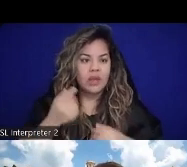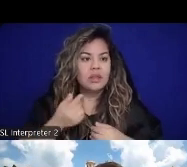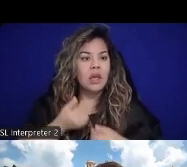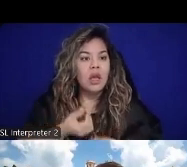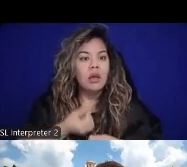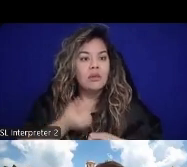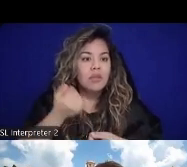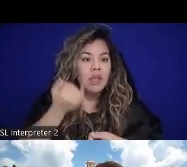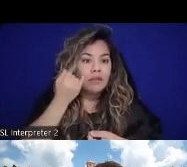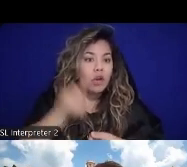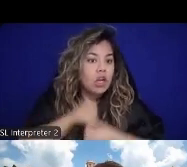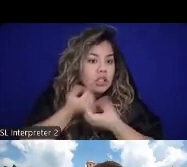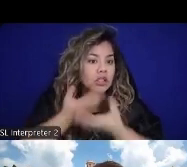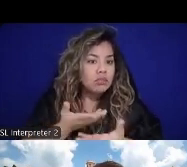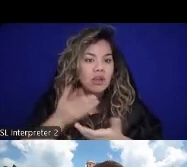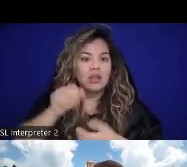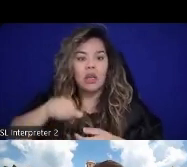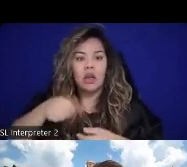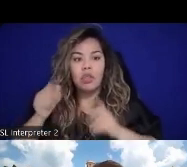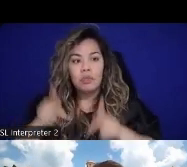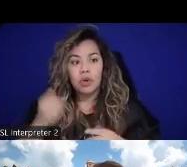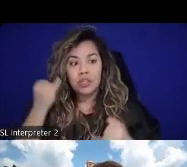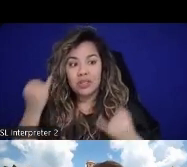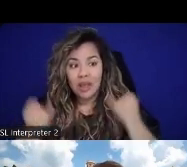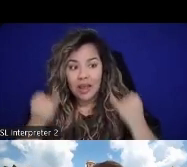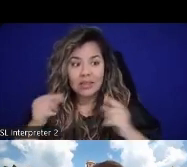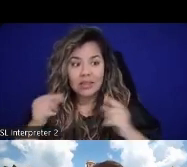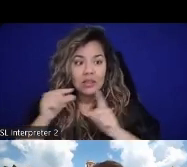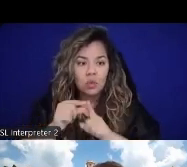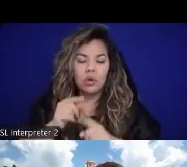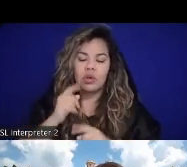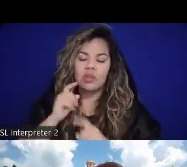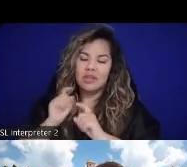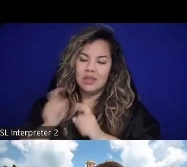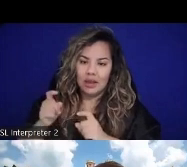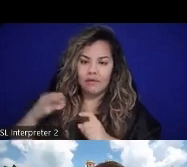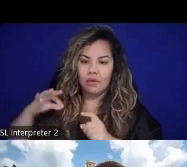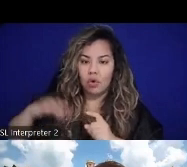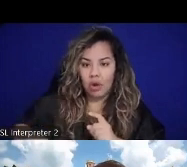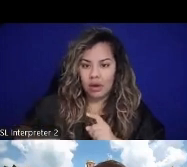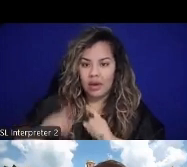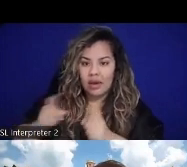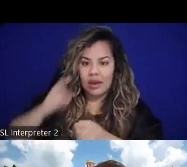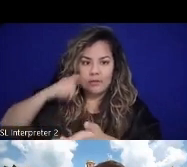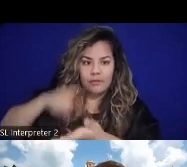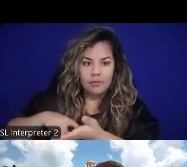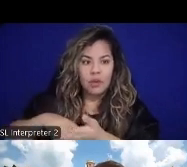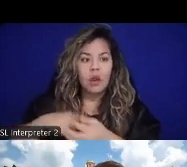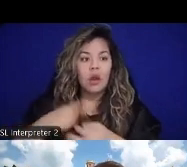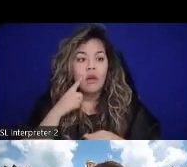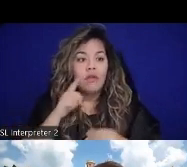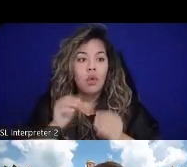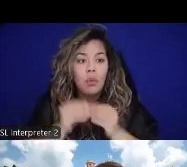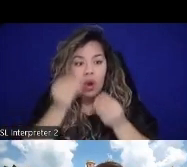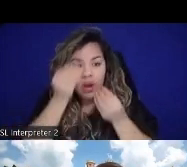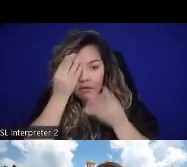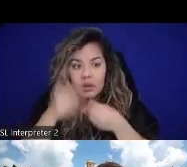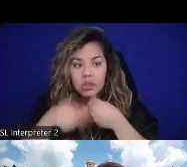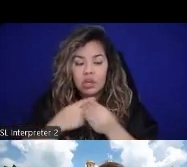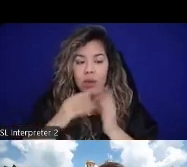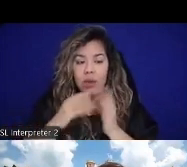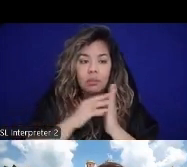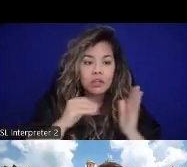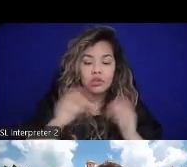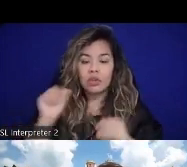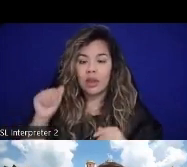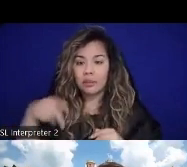using citations. For more information on plagiarism and APA style, please visit Purdue Online Writing Lab, and